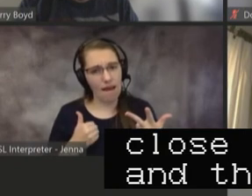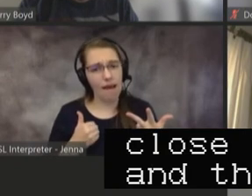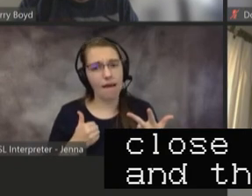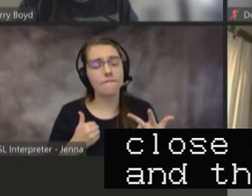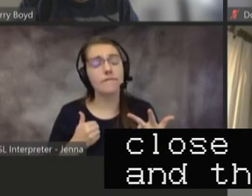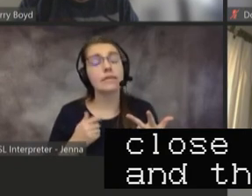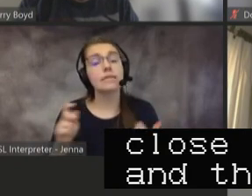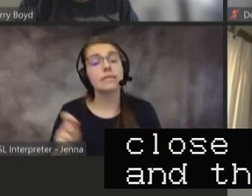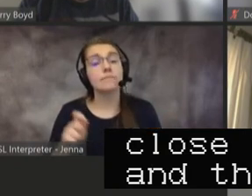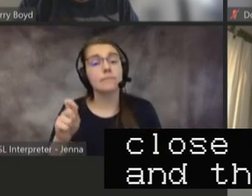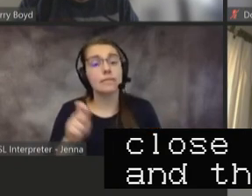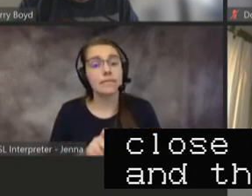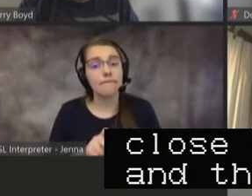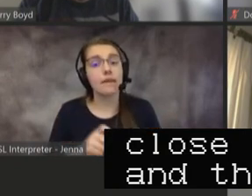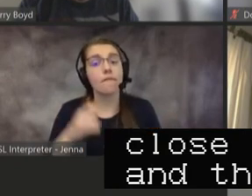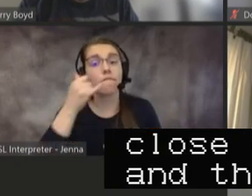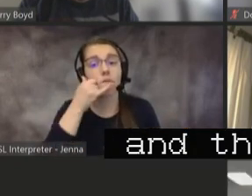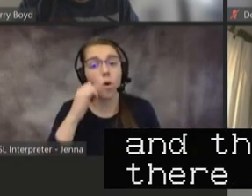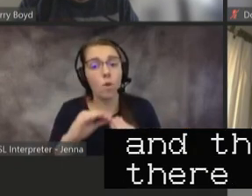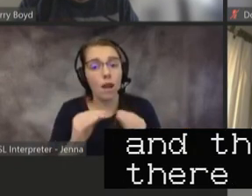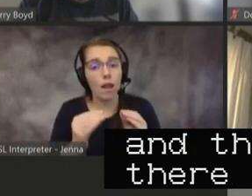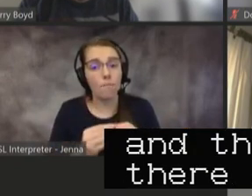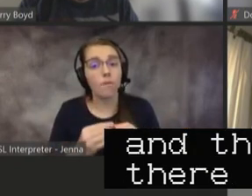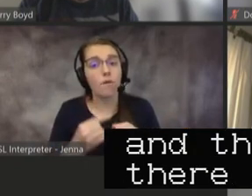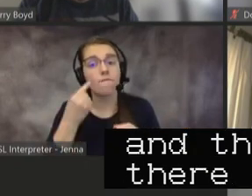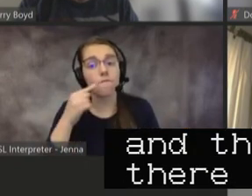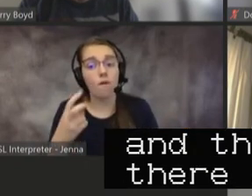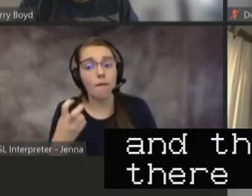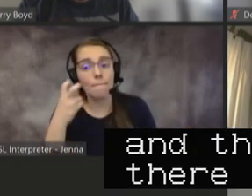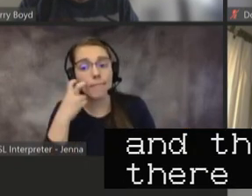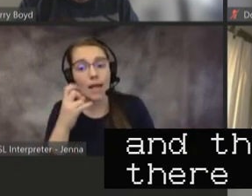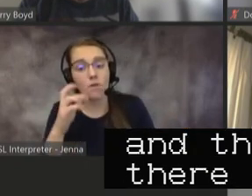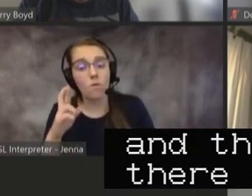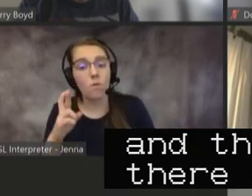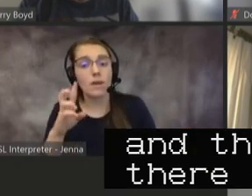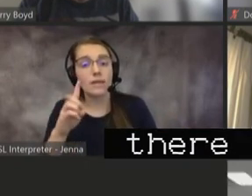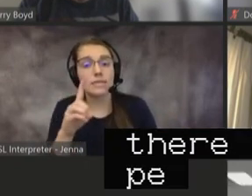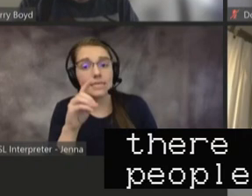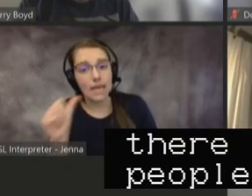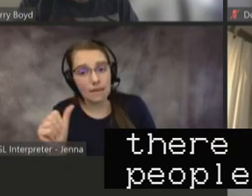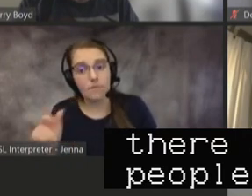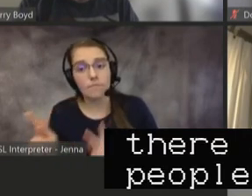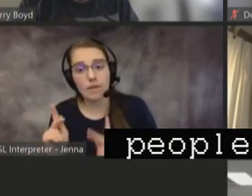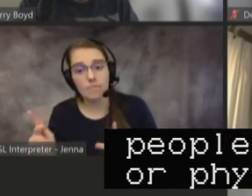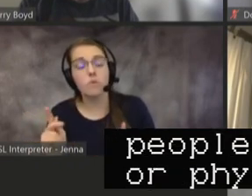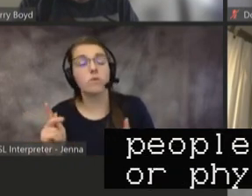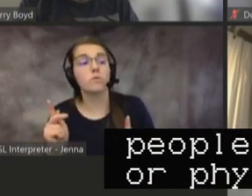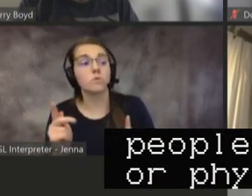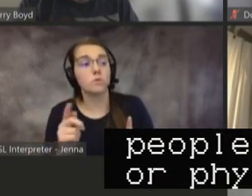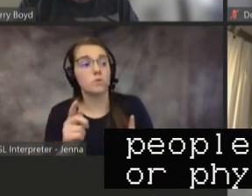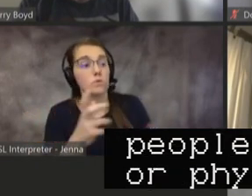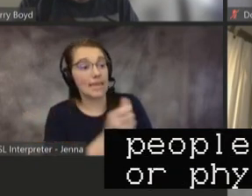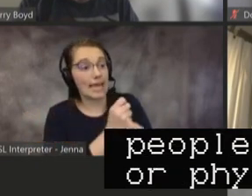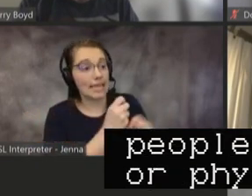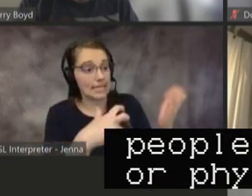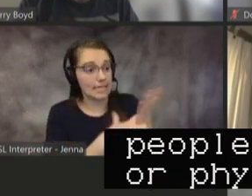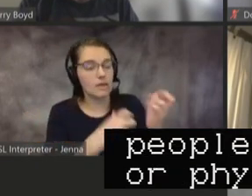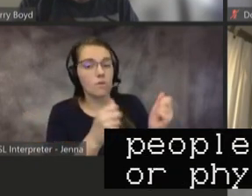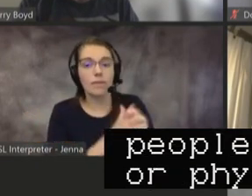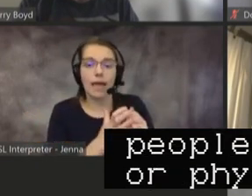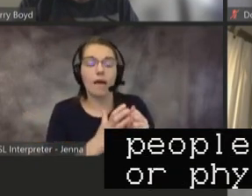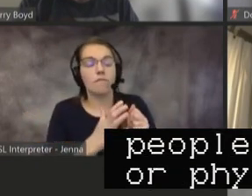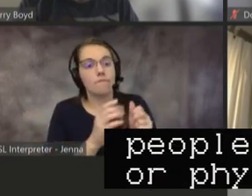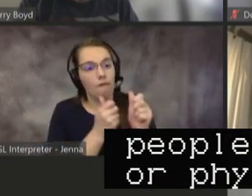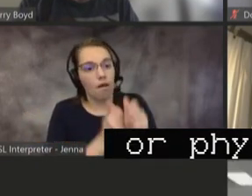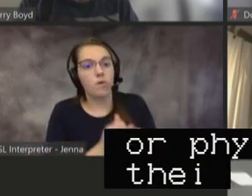or physically disabled to obtain their tickets without having to go through the normal processes?